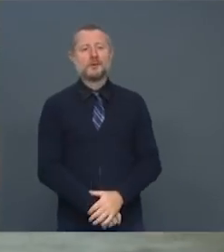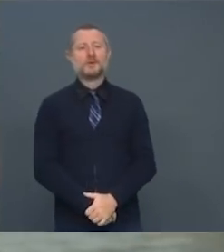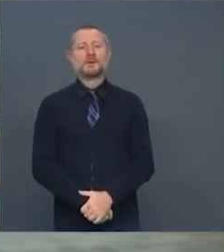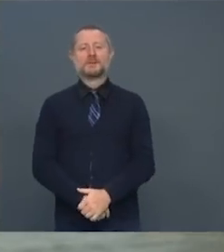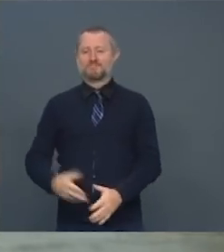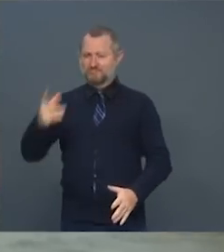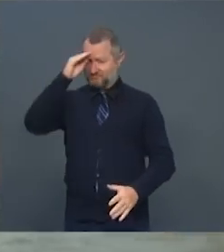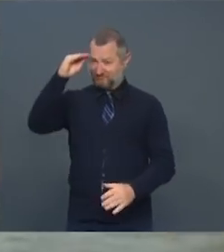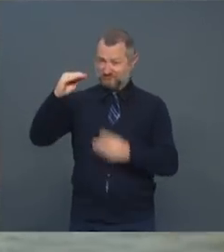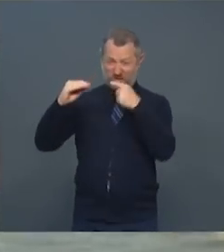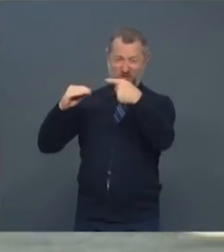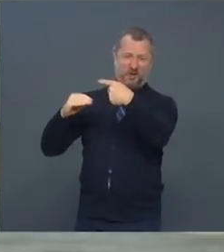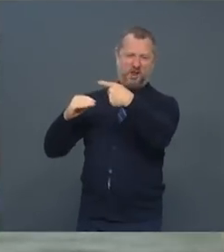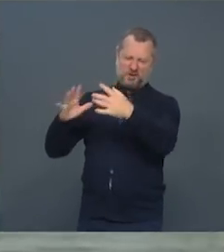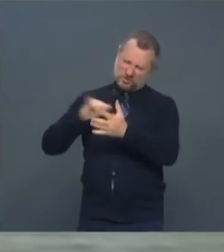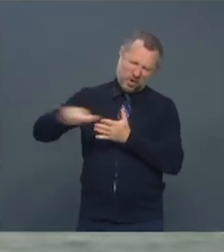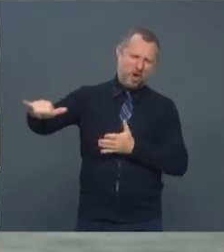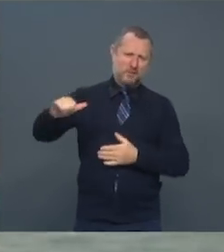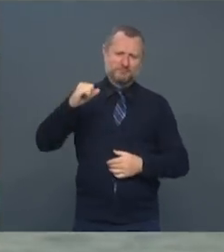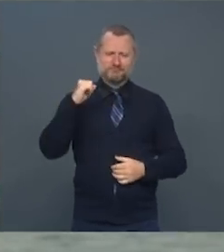believe it, that's the New York spirit.